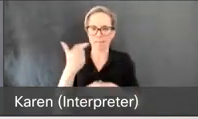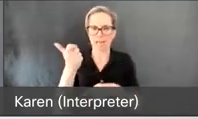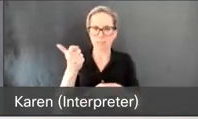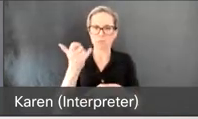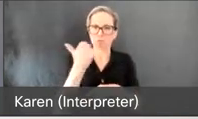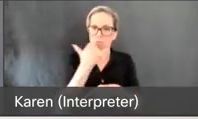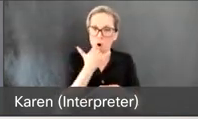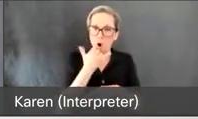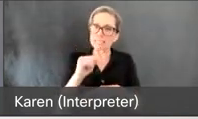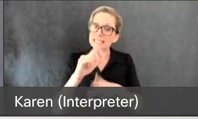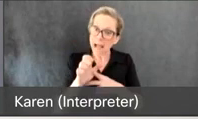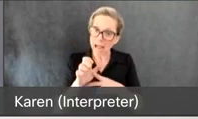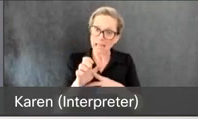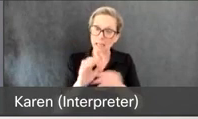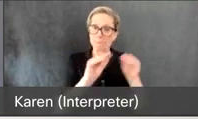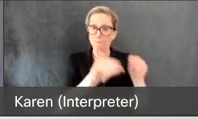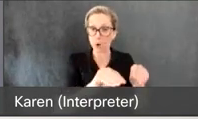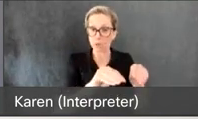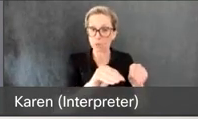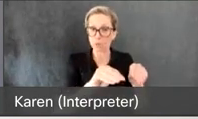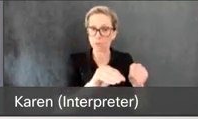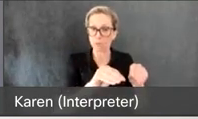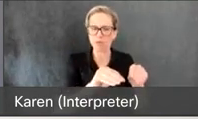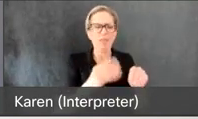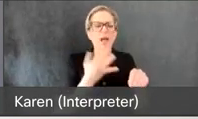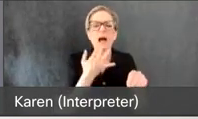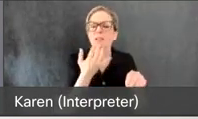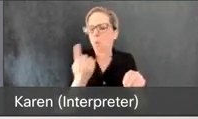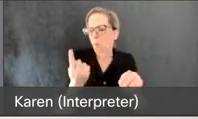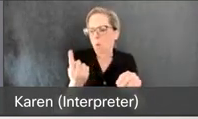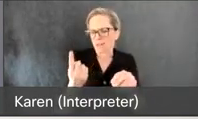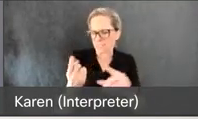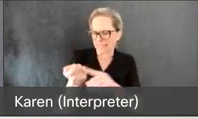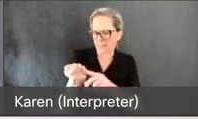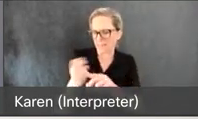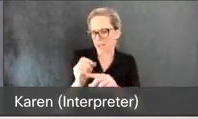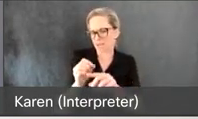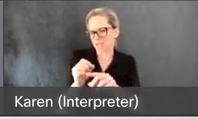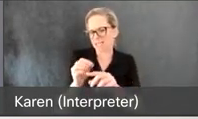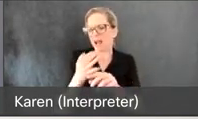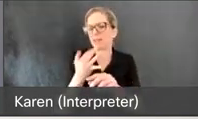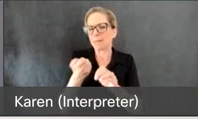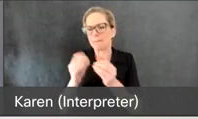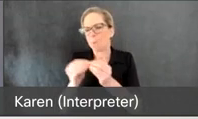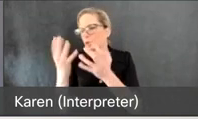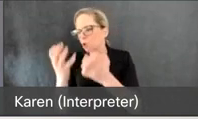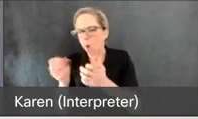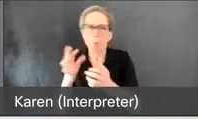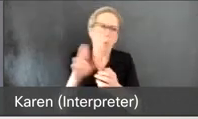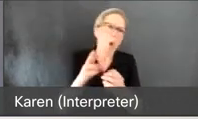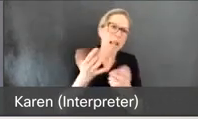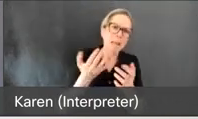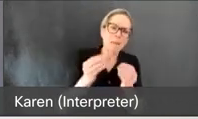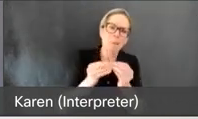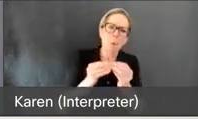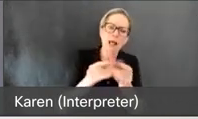tile was installed by color and it was just off by one shade, and it was because they met in person and the